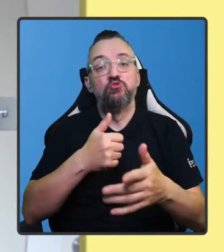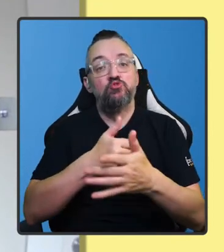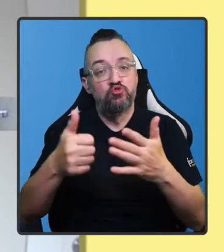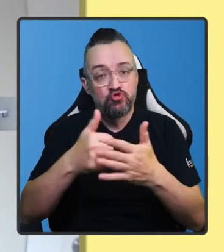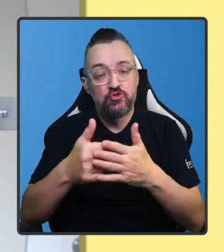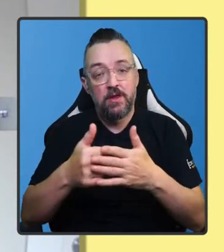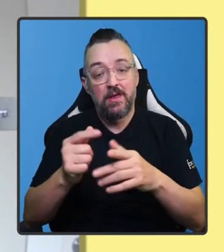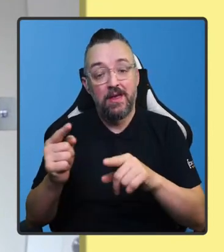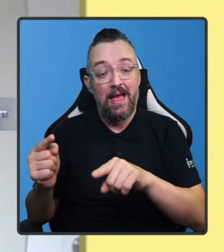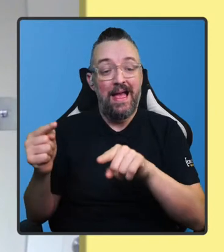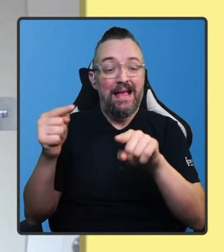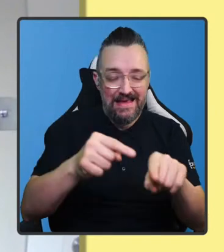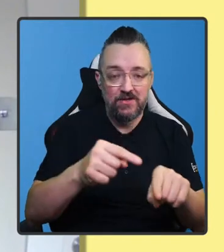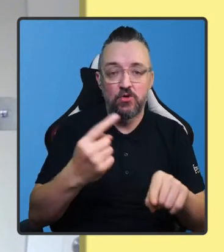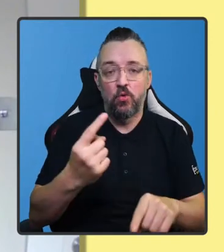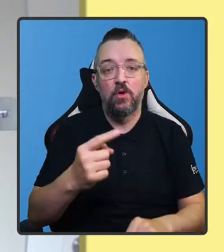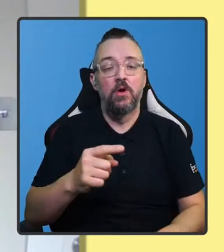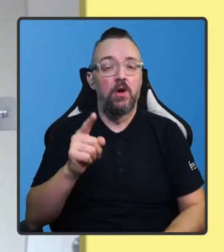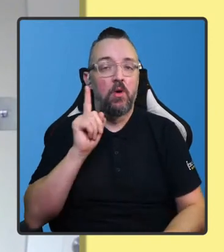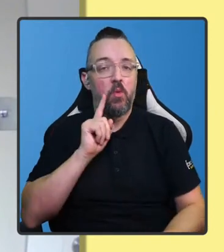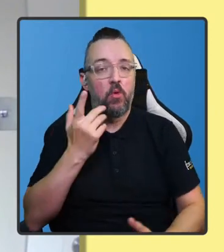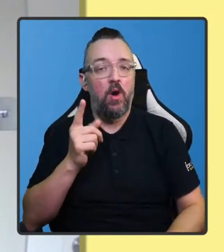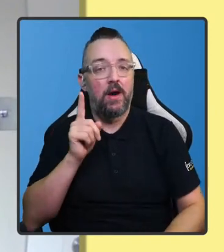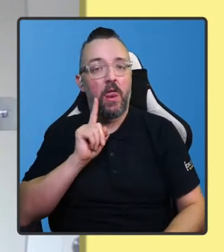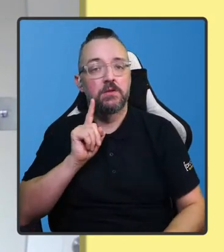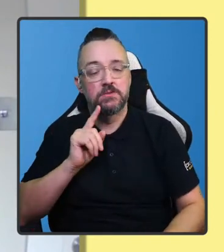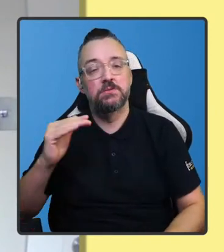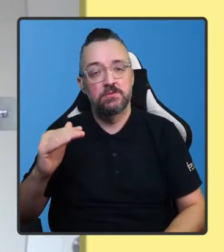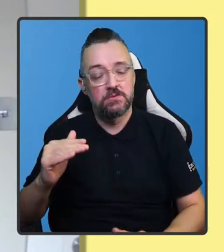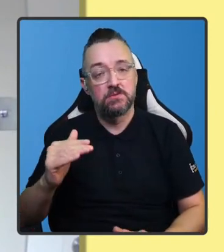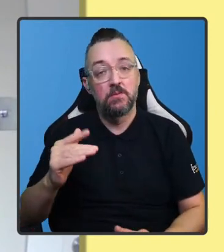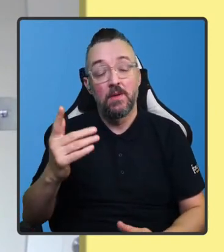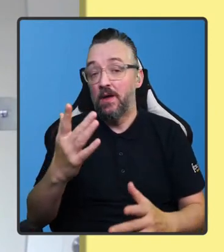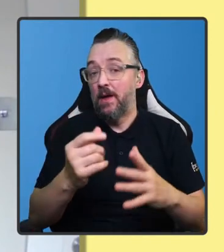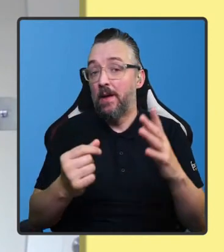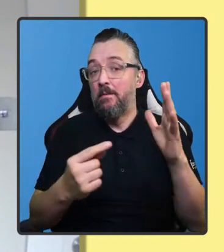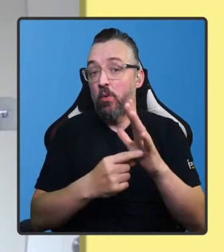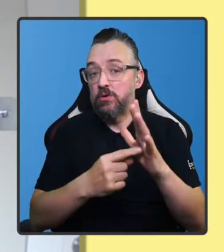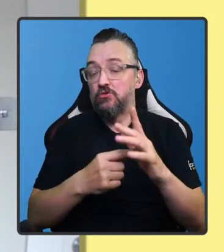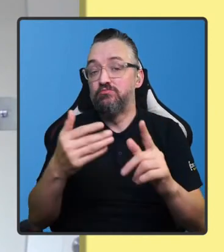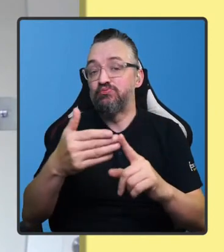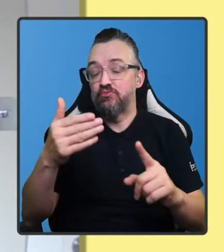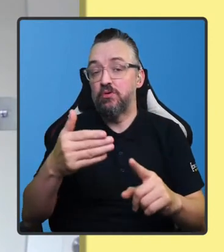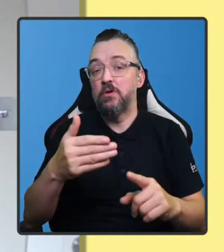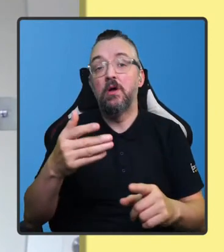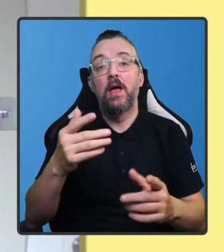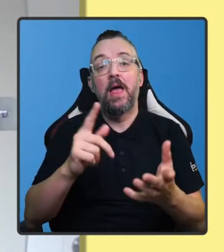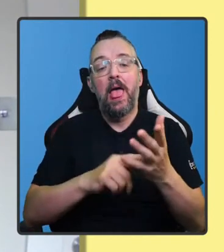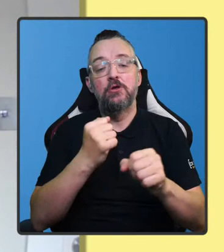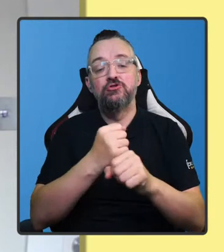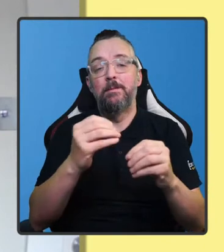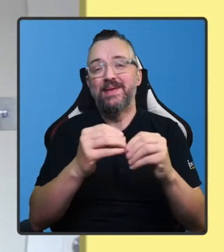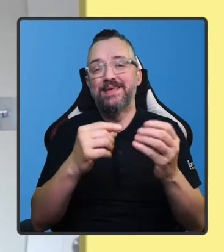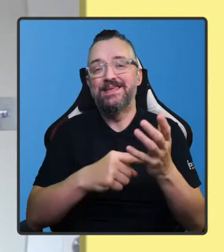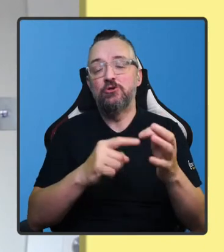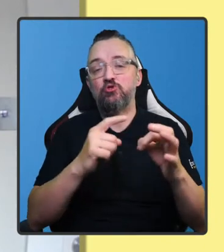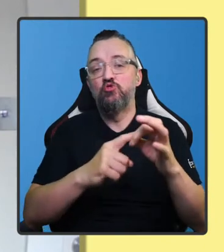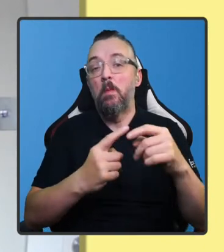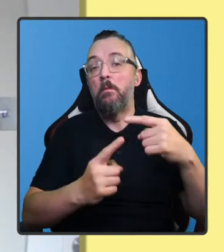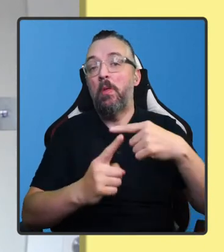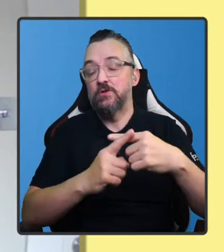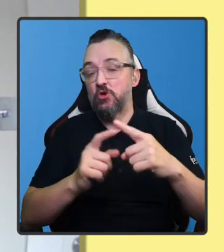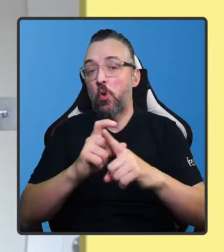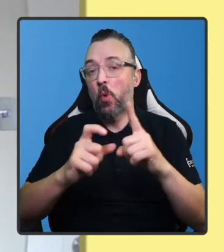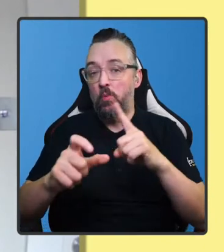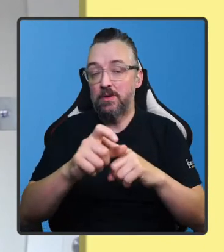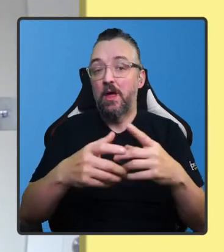against women and girls. However, it's important to acknowledge that members of the LGBTQ plus community and some men